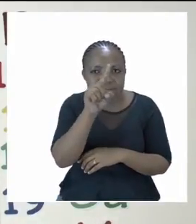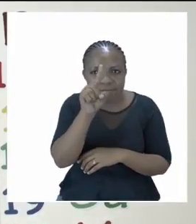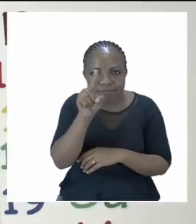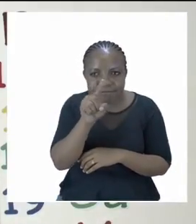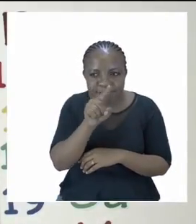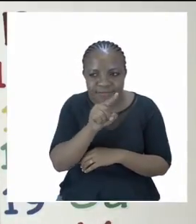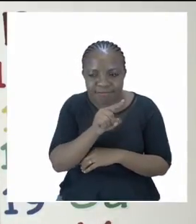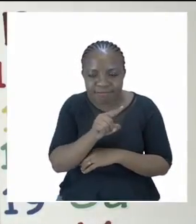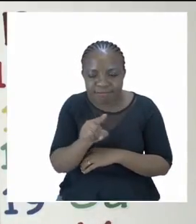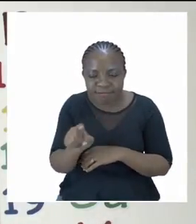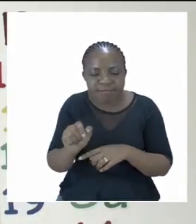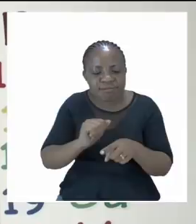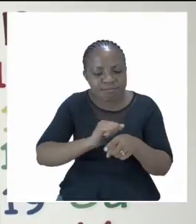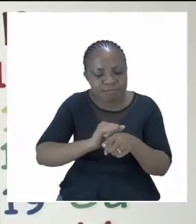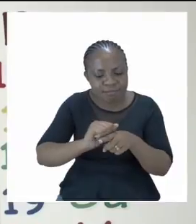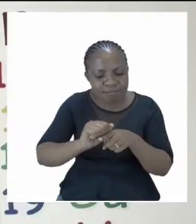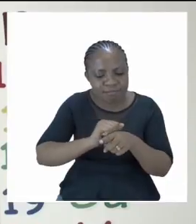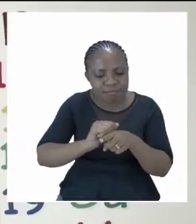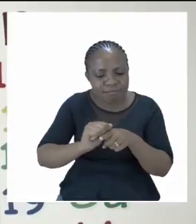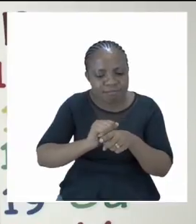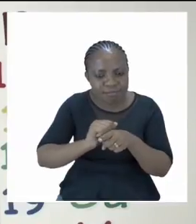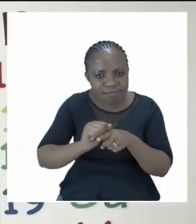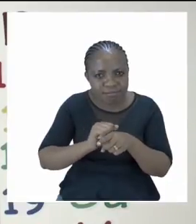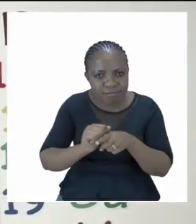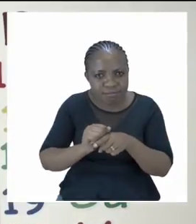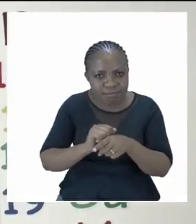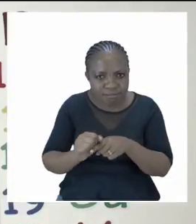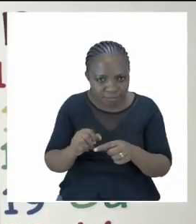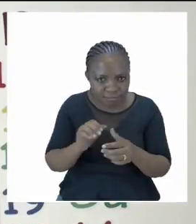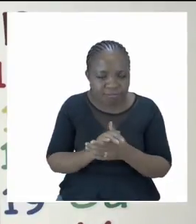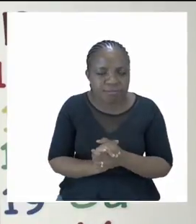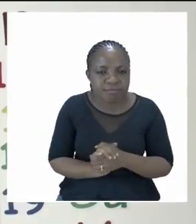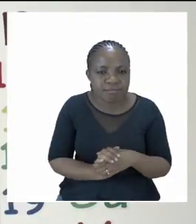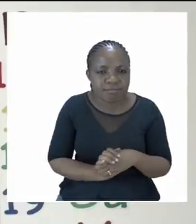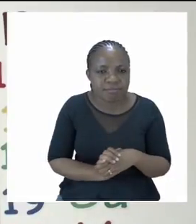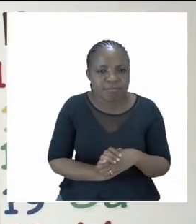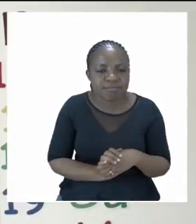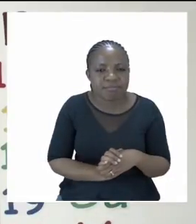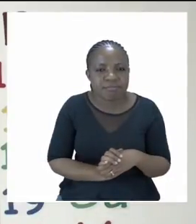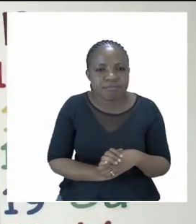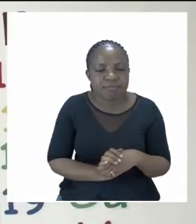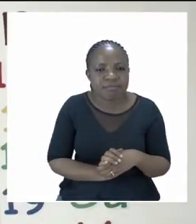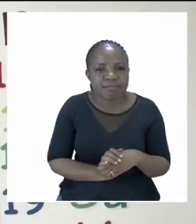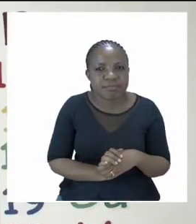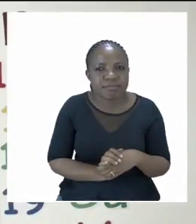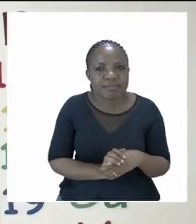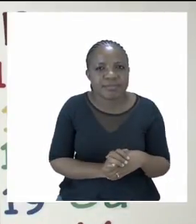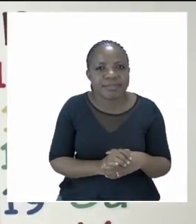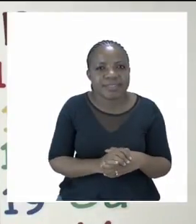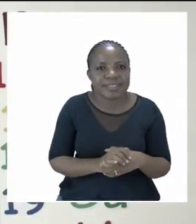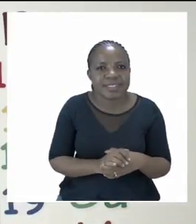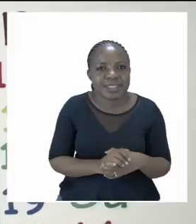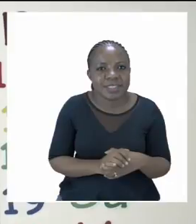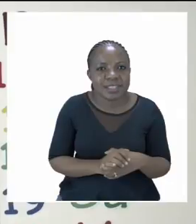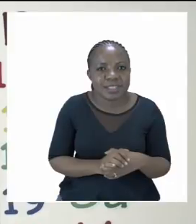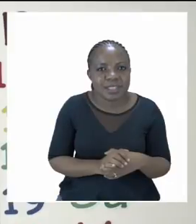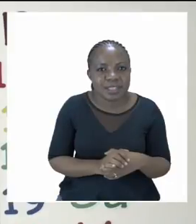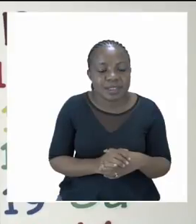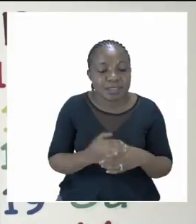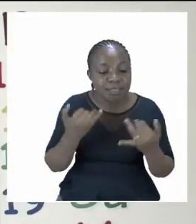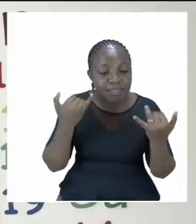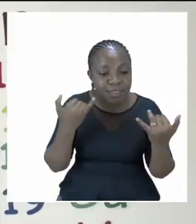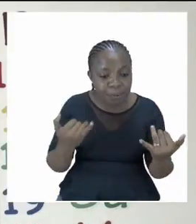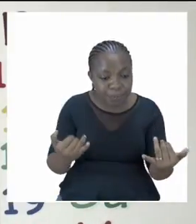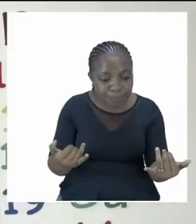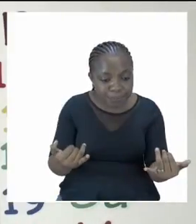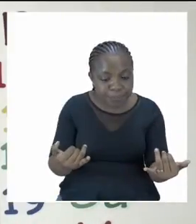practicing very well. The next part of the exercise is asking us to write the things that we can see